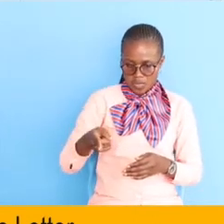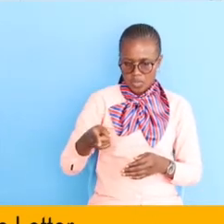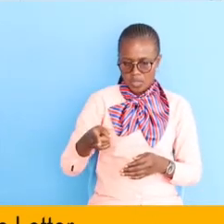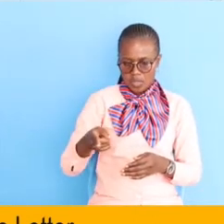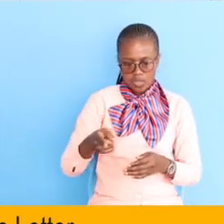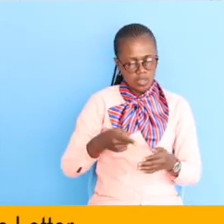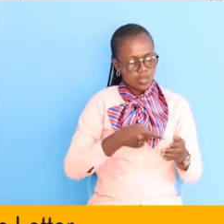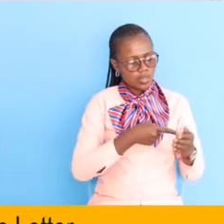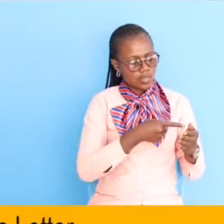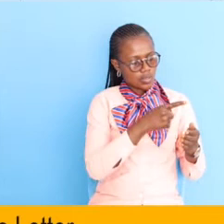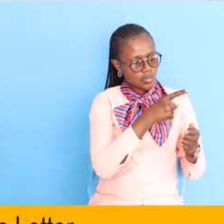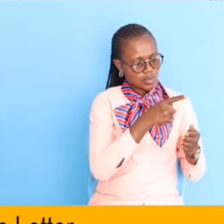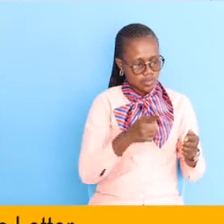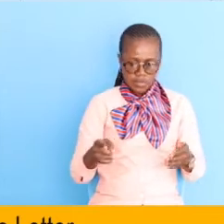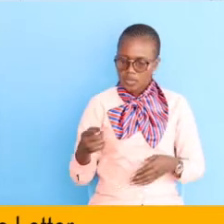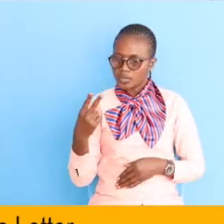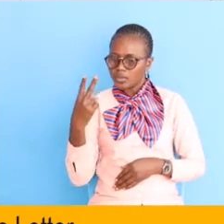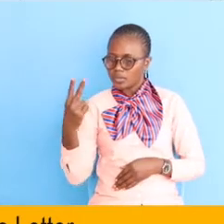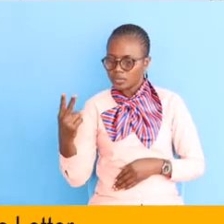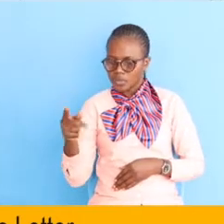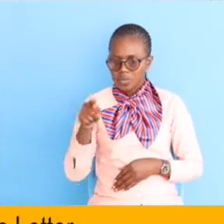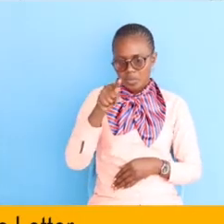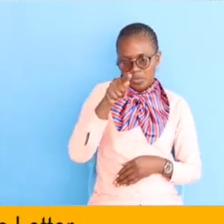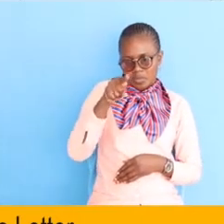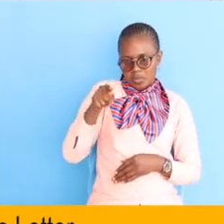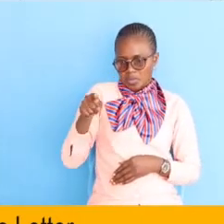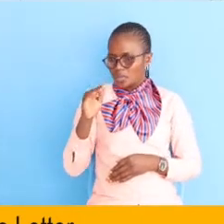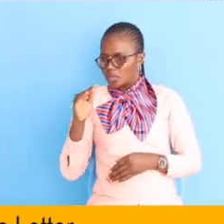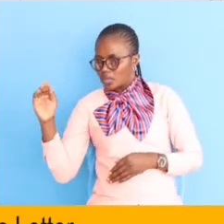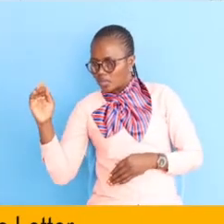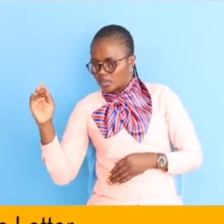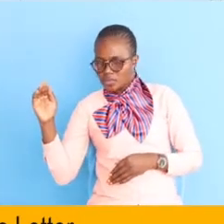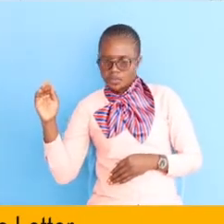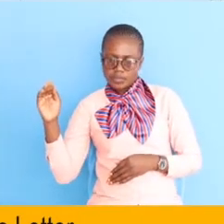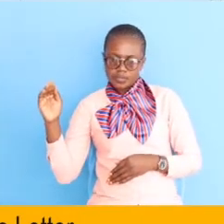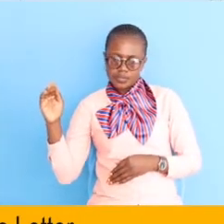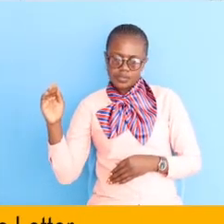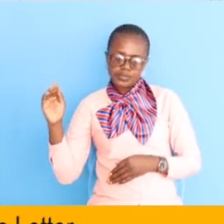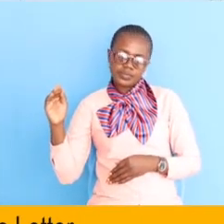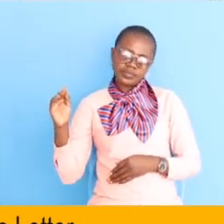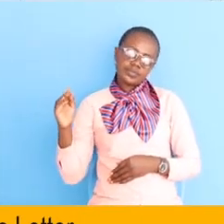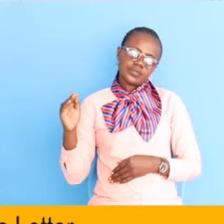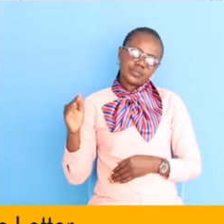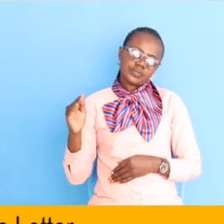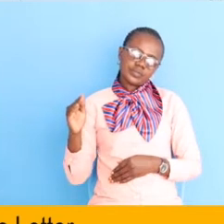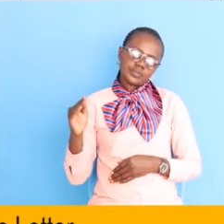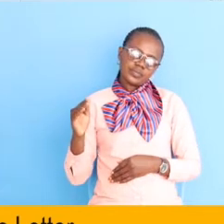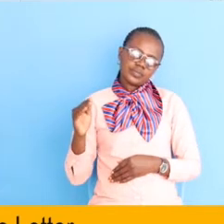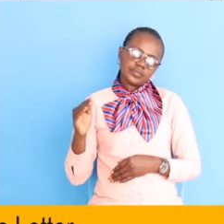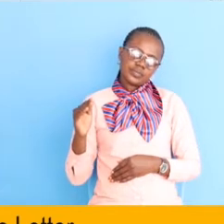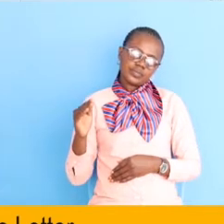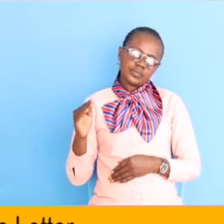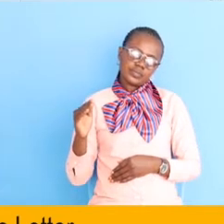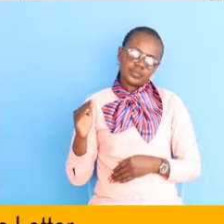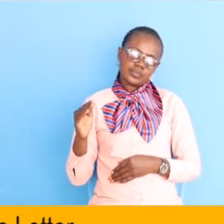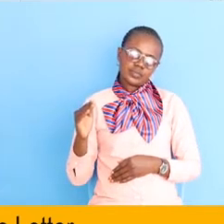to draw an imaginary line, you can see it has been slanted. And this is what and how the sender's address has